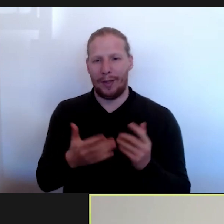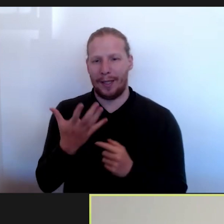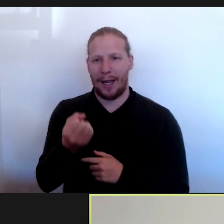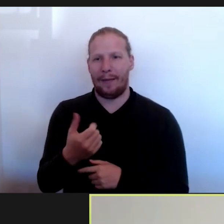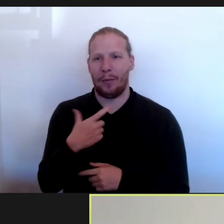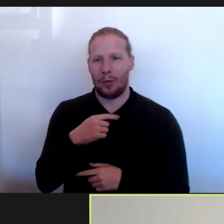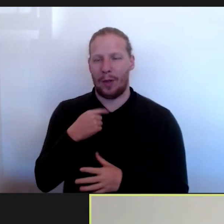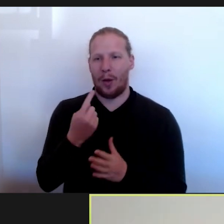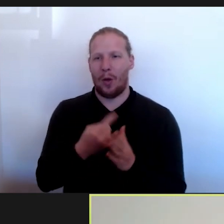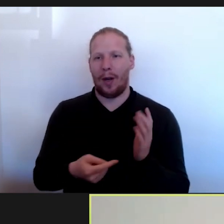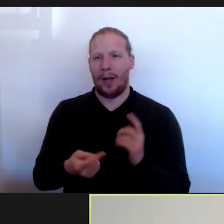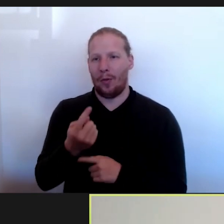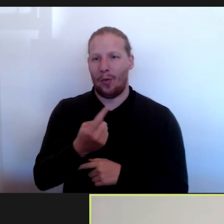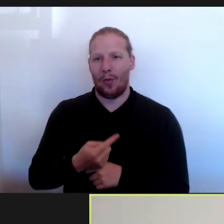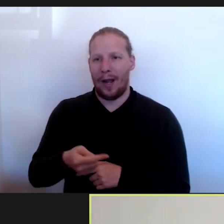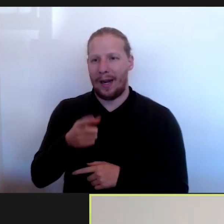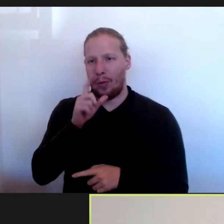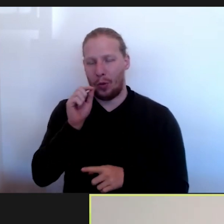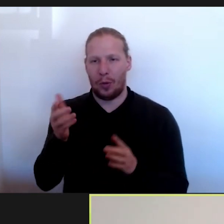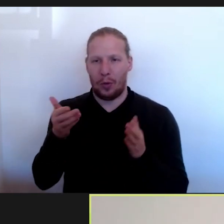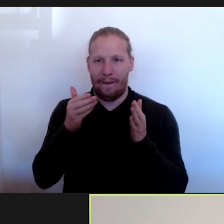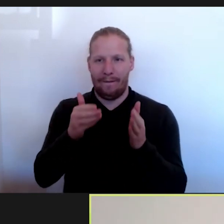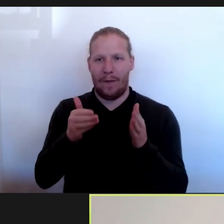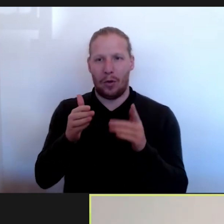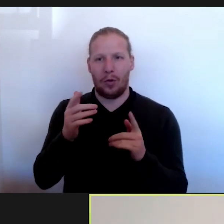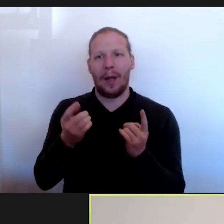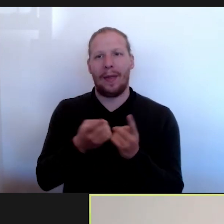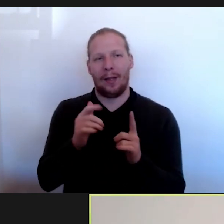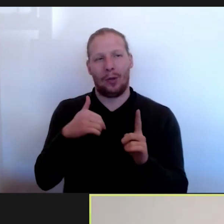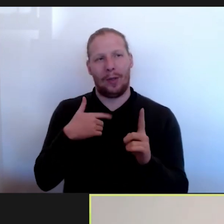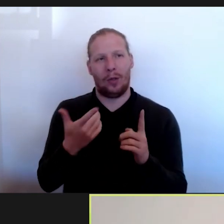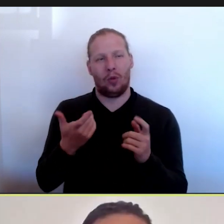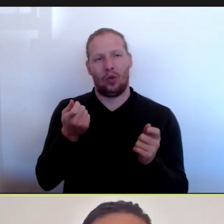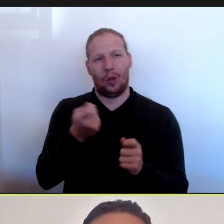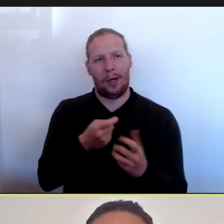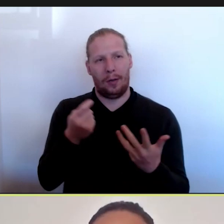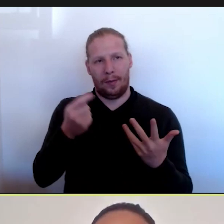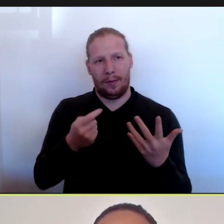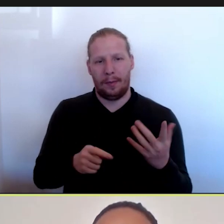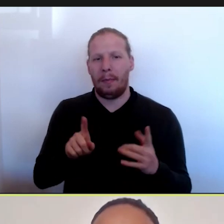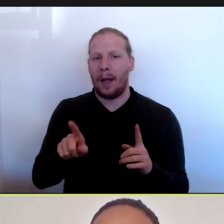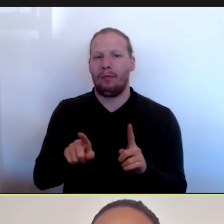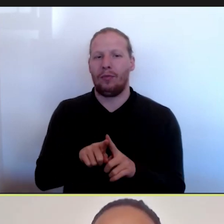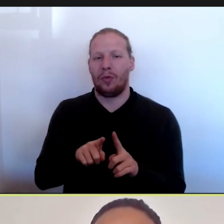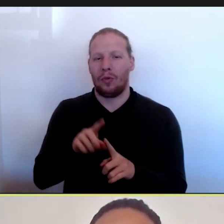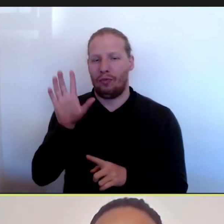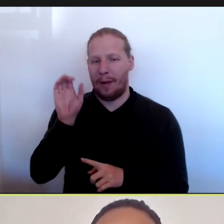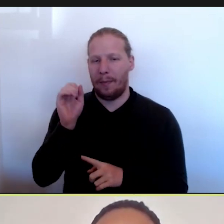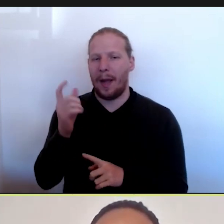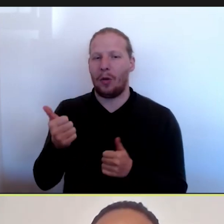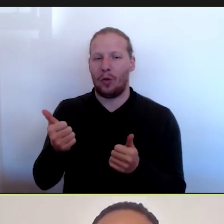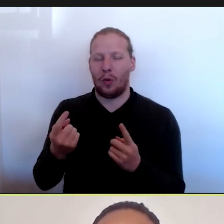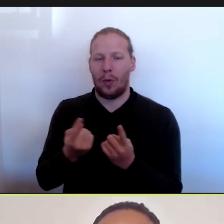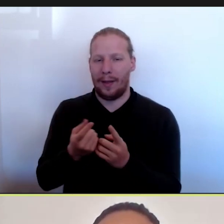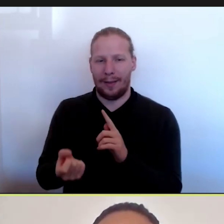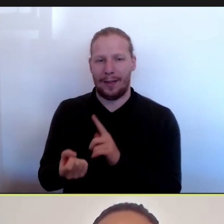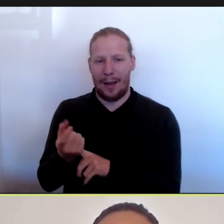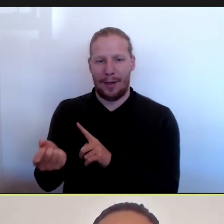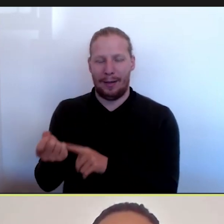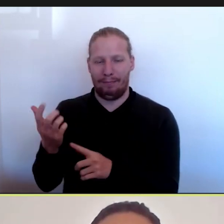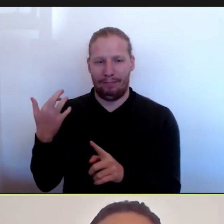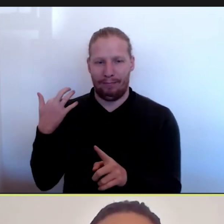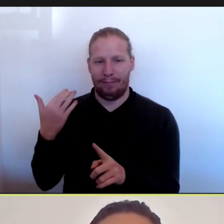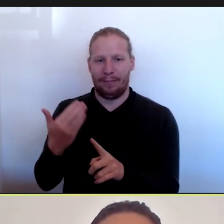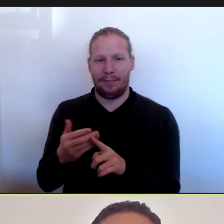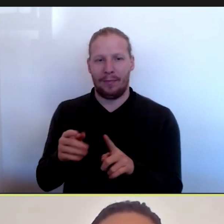had an hour, you kind of tend to focus on the things that need to change, but actually there's a lot of good things that are happening. I think